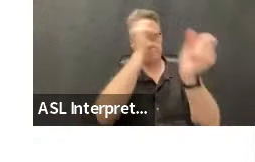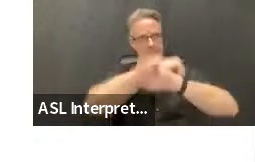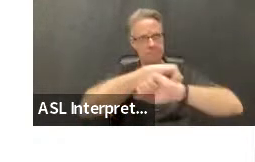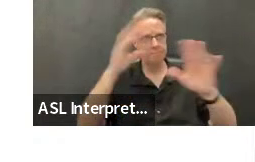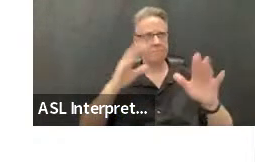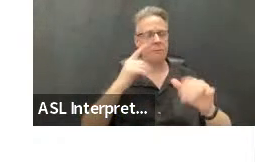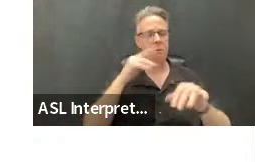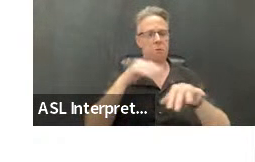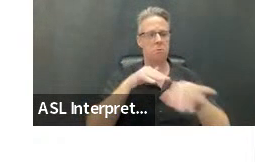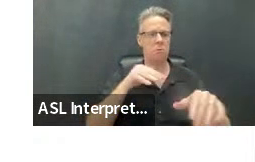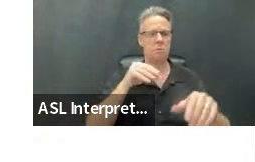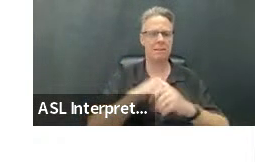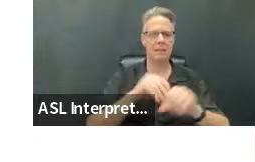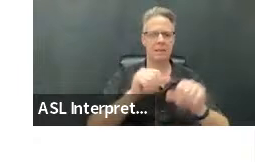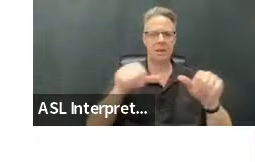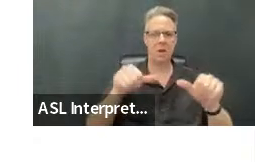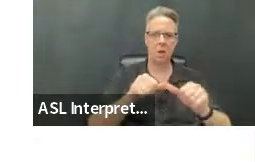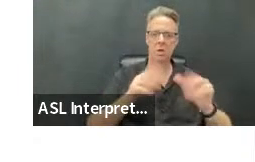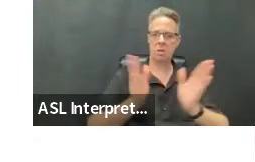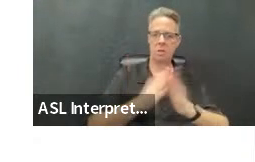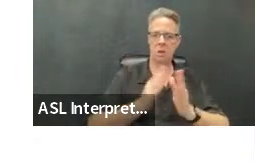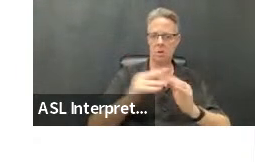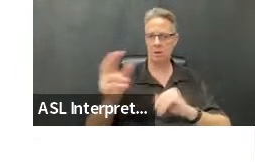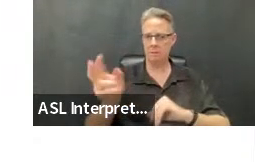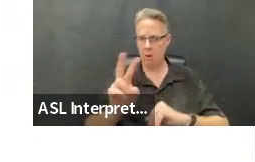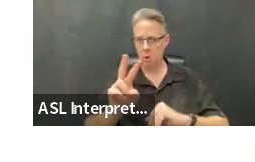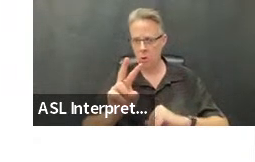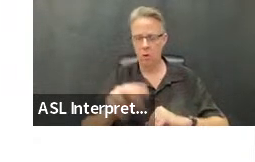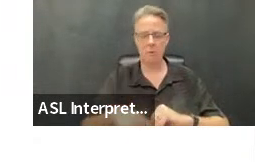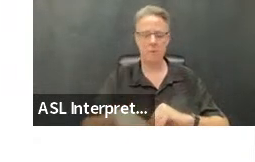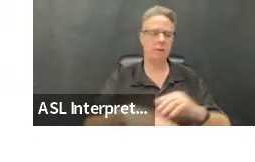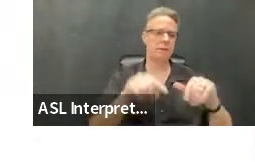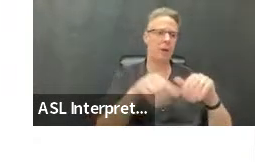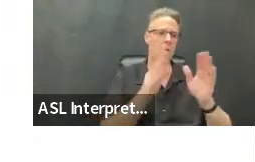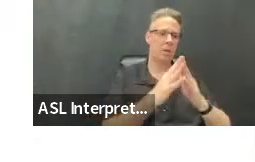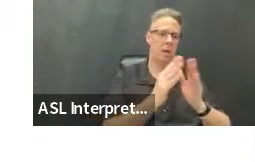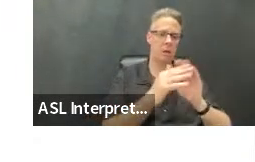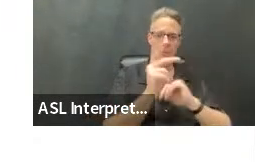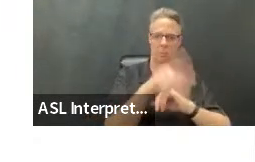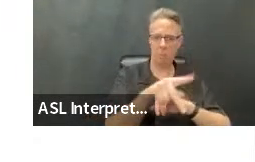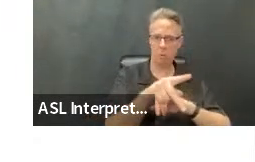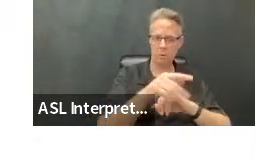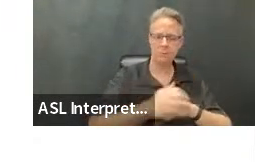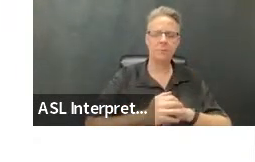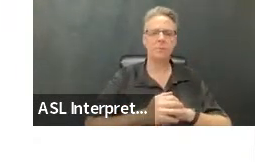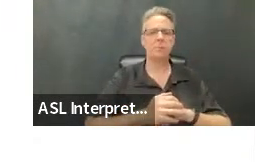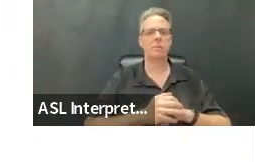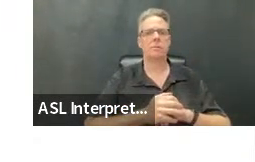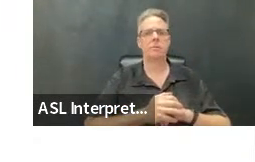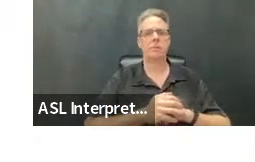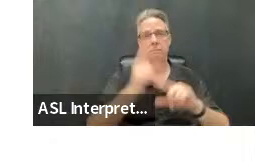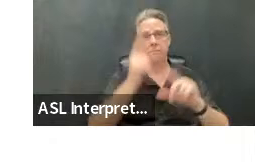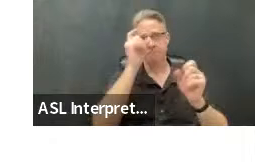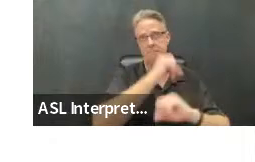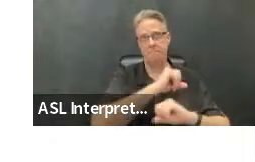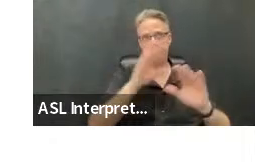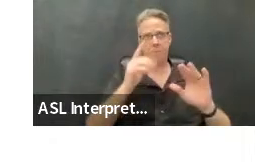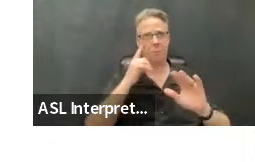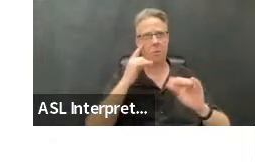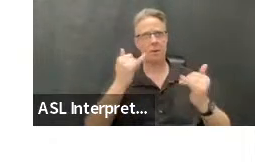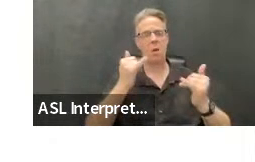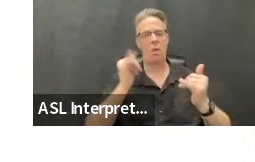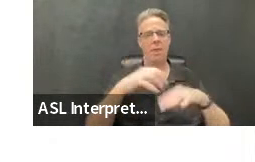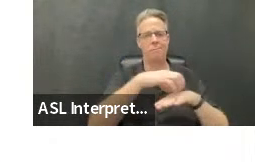within the region, both in sort of downtown Vancouver and downtown Portland, as well as thinking about the existing light